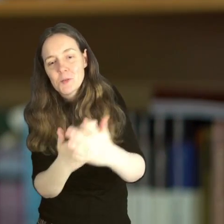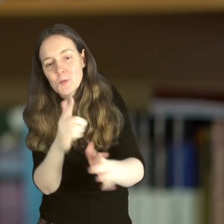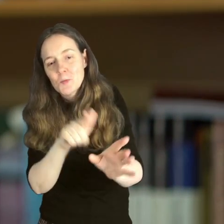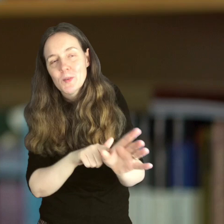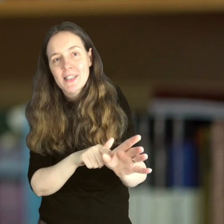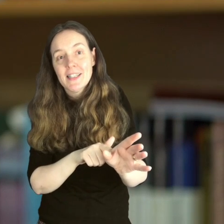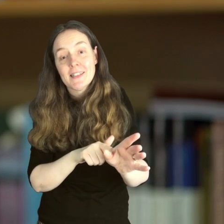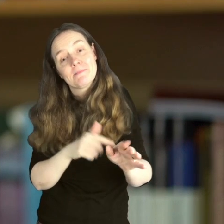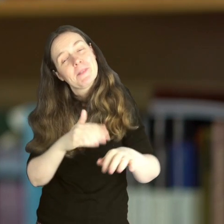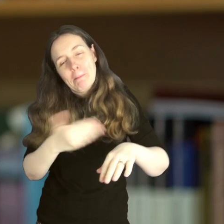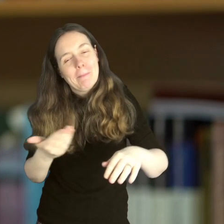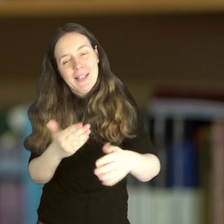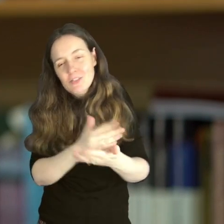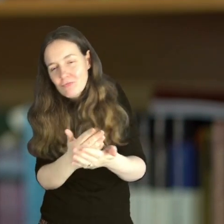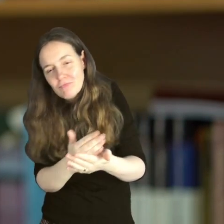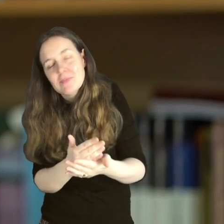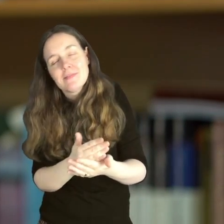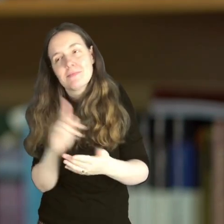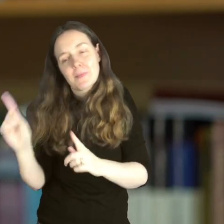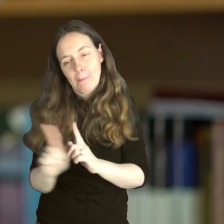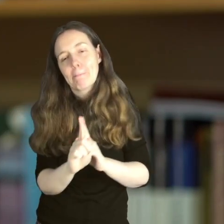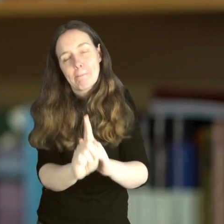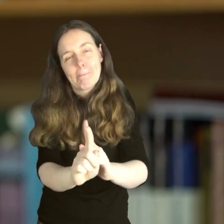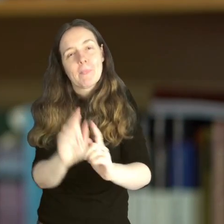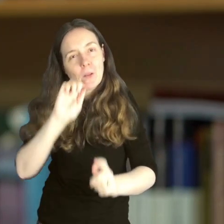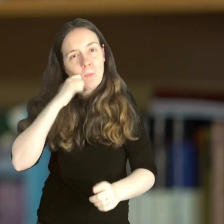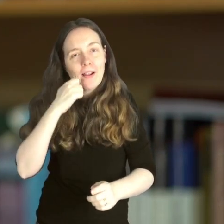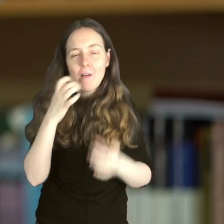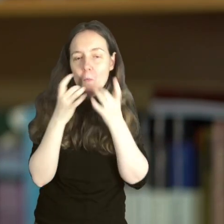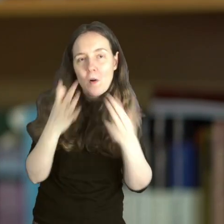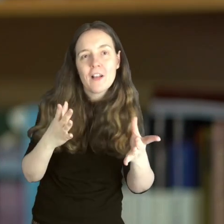new year, no matter how uncertain it looks. Have